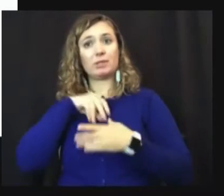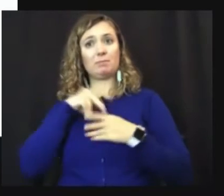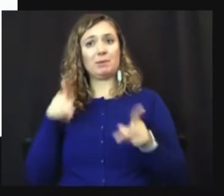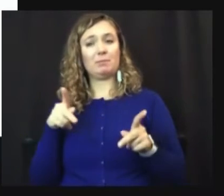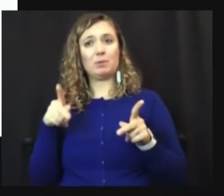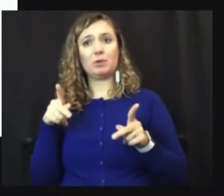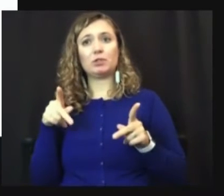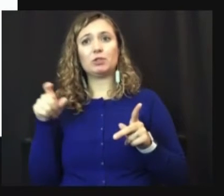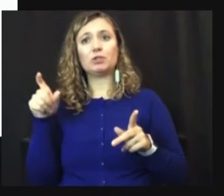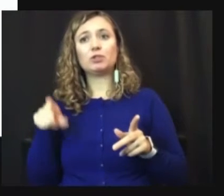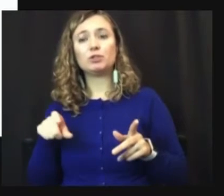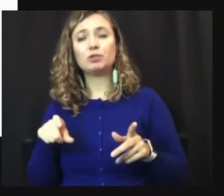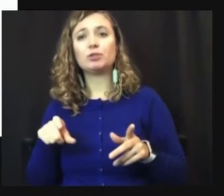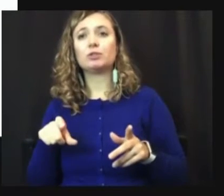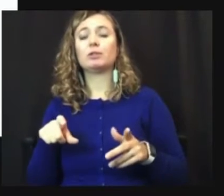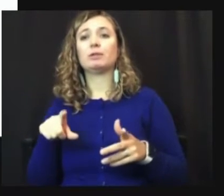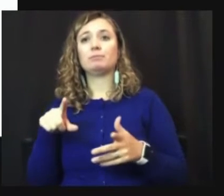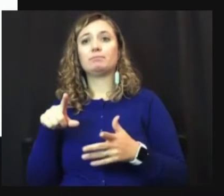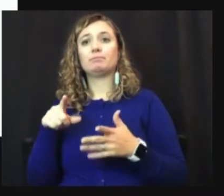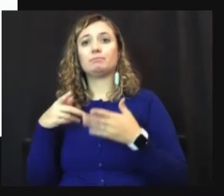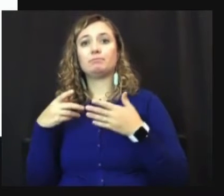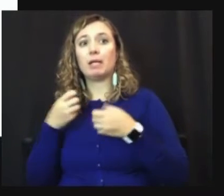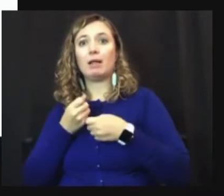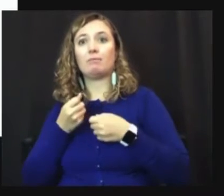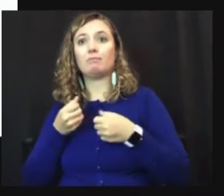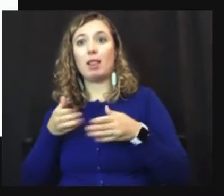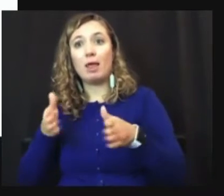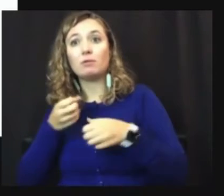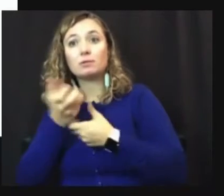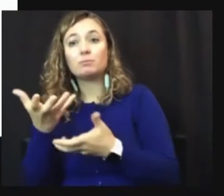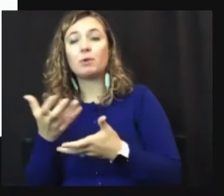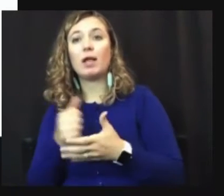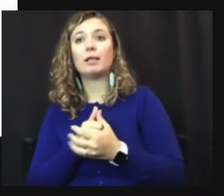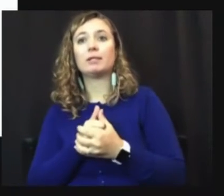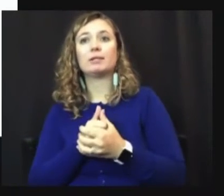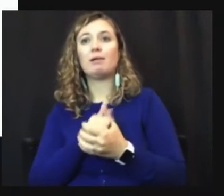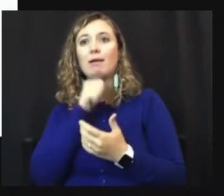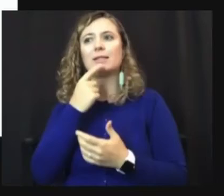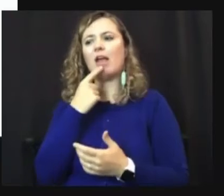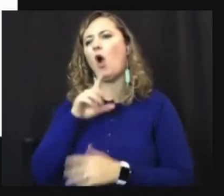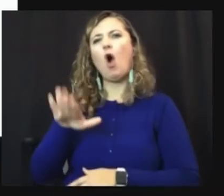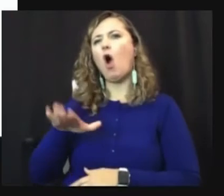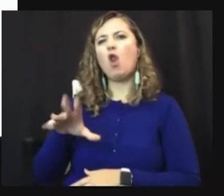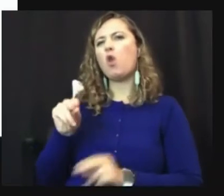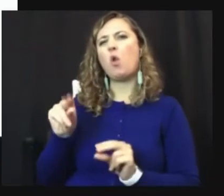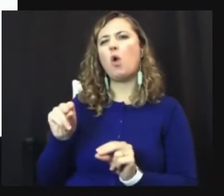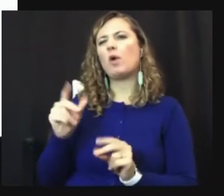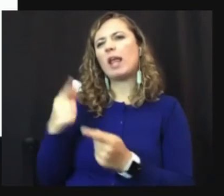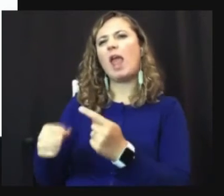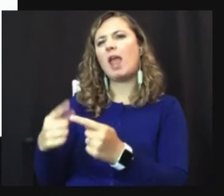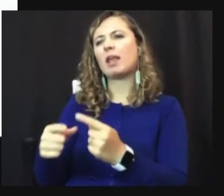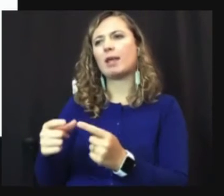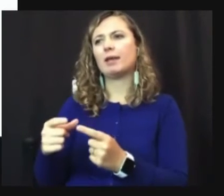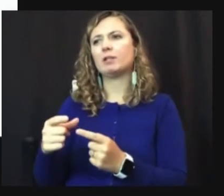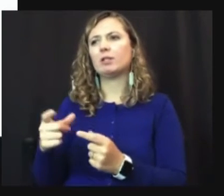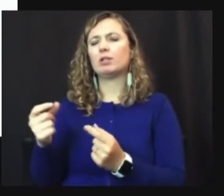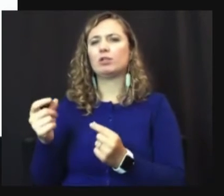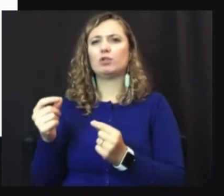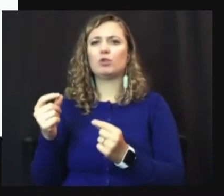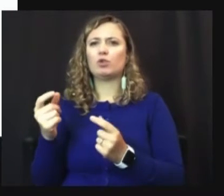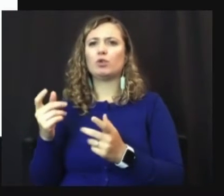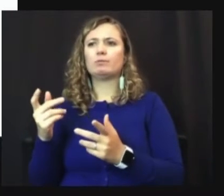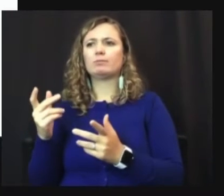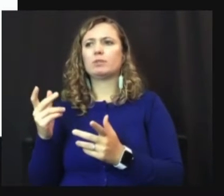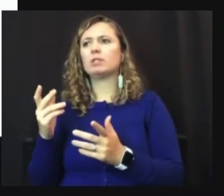expressing ourselves. And then to say, no, no, no, don't do that. We can't have you doing that. Please put that away. When